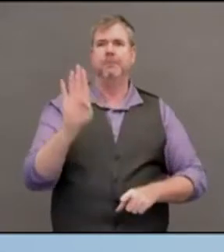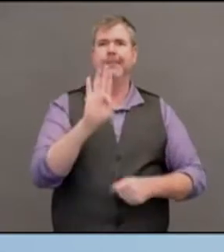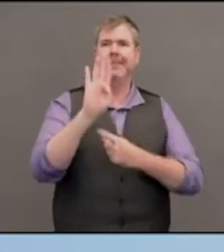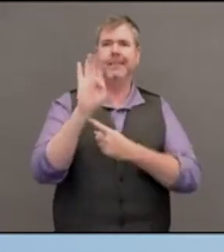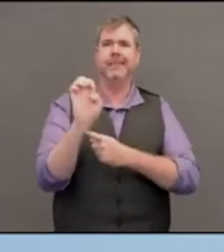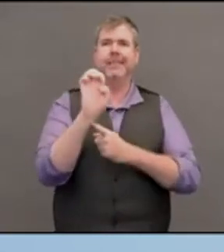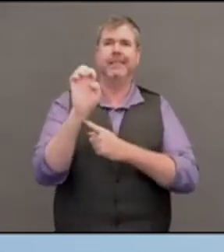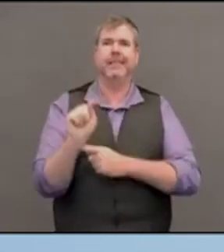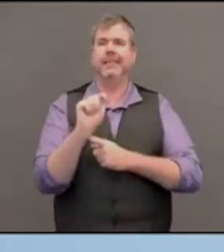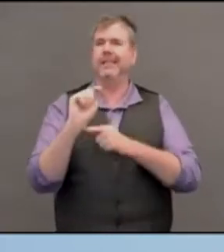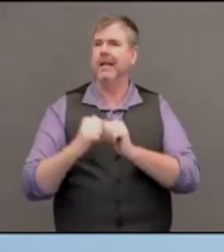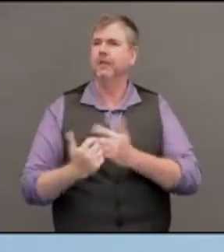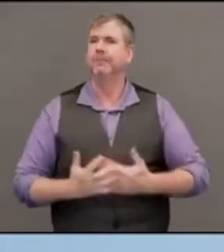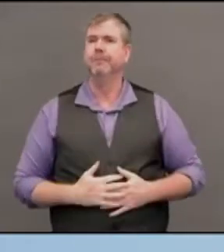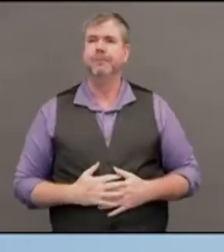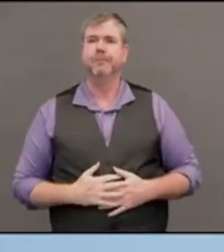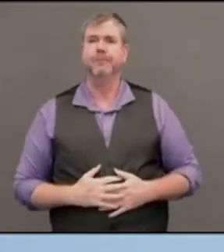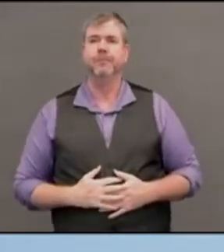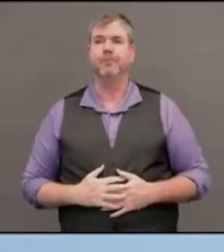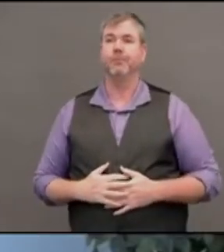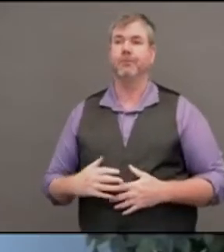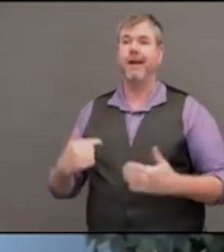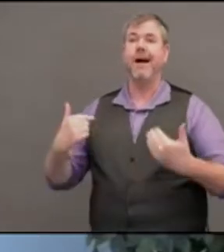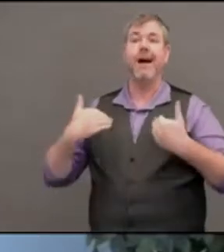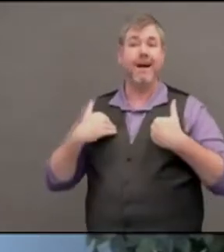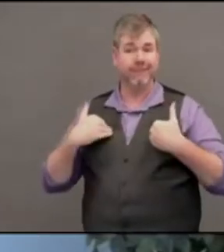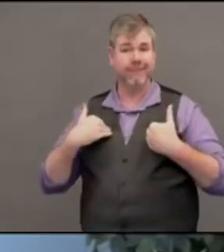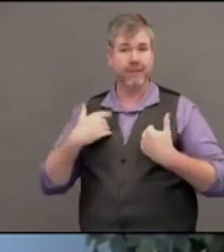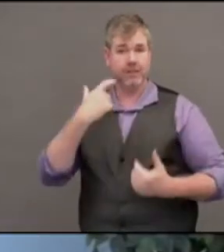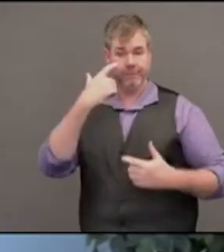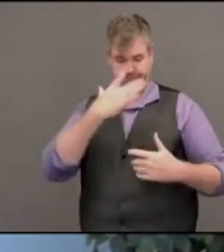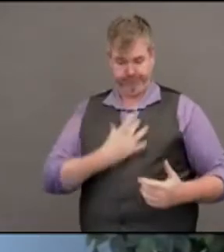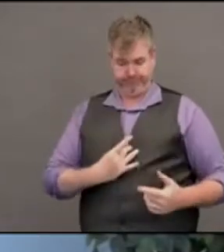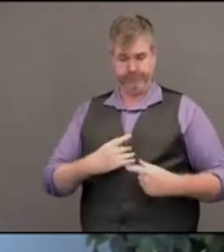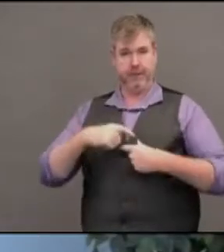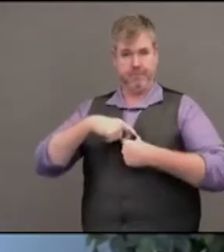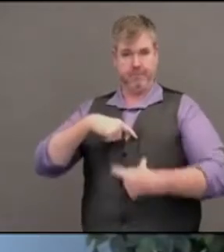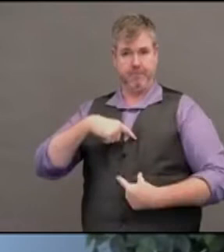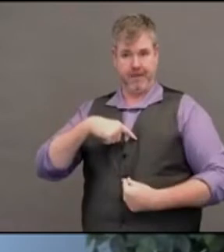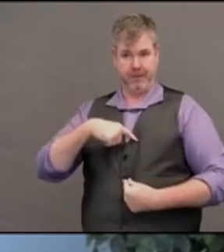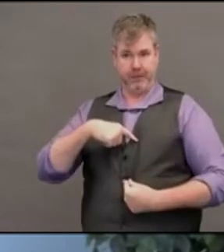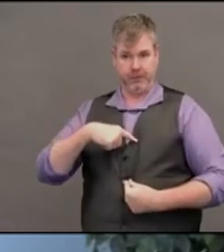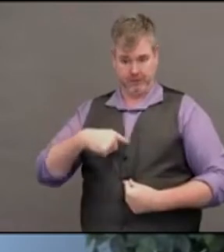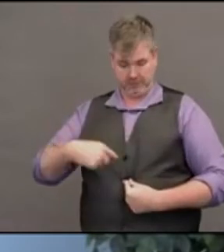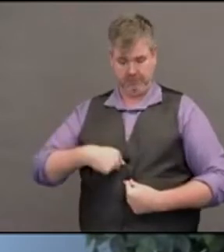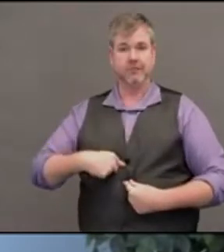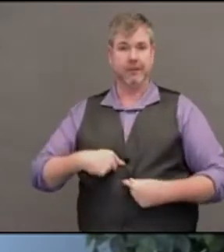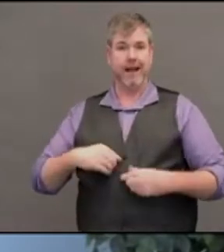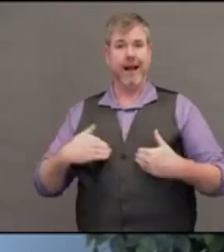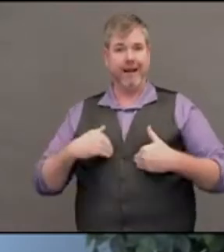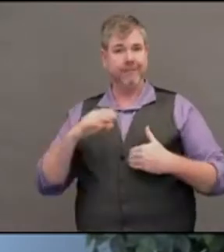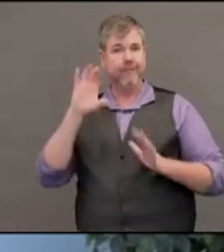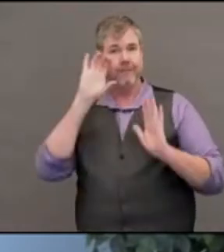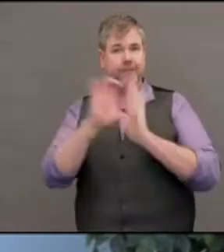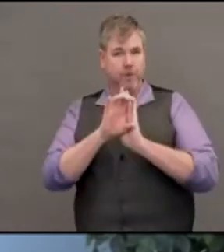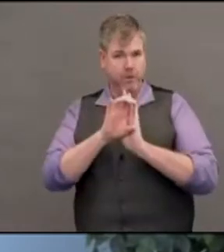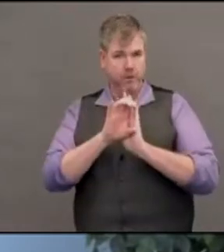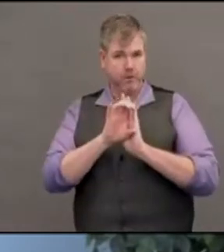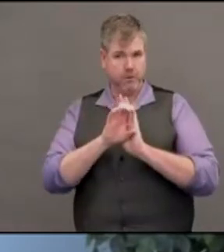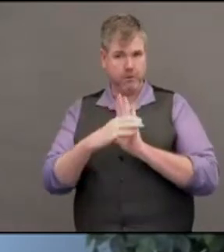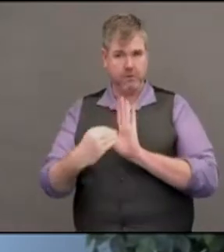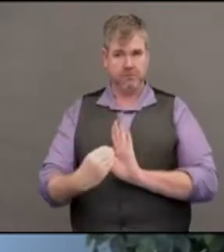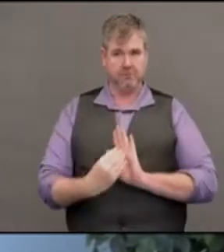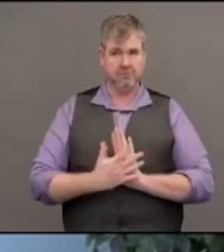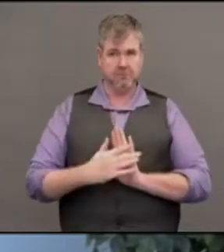that badge, it'll have our photograph and our name. And what the business can do is ask for the name, ask for the employer. We're with Working Partnerships